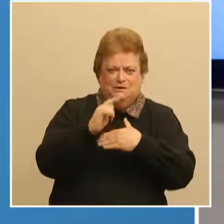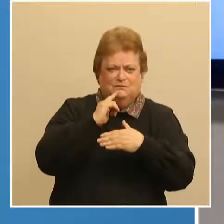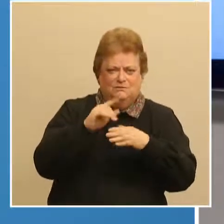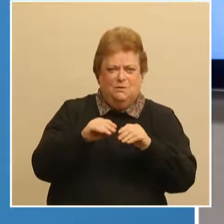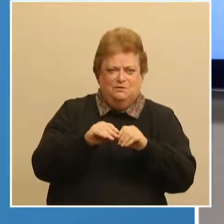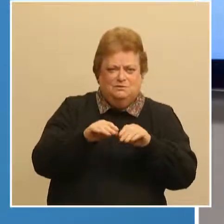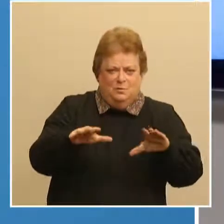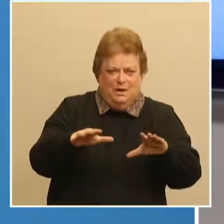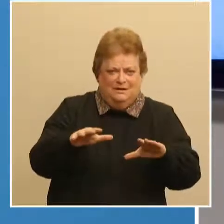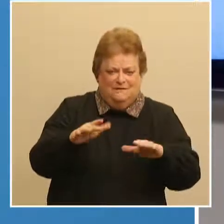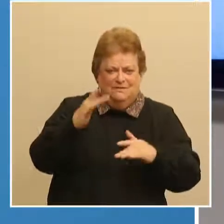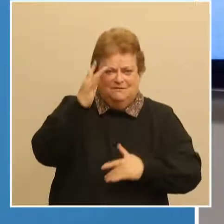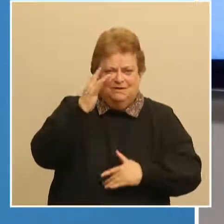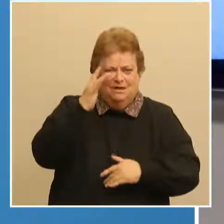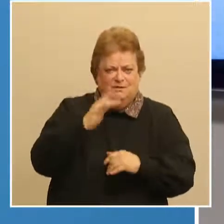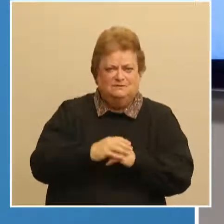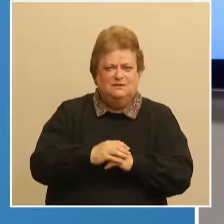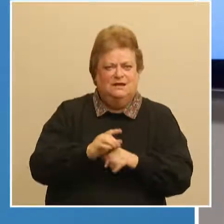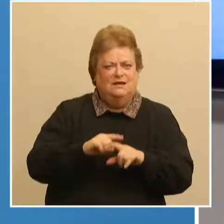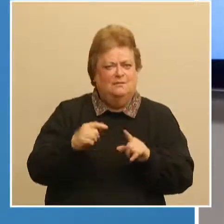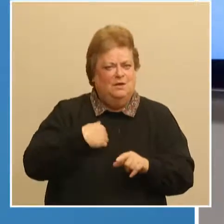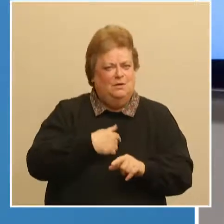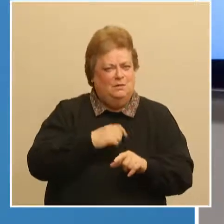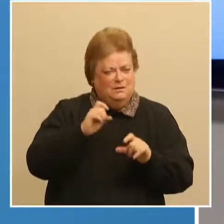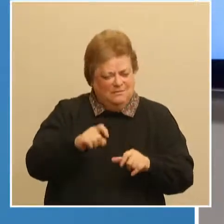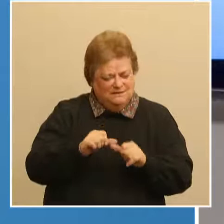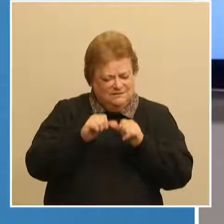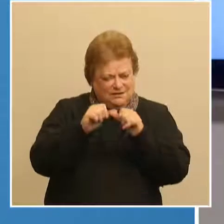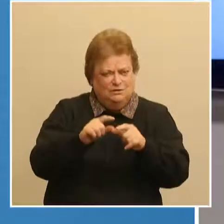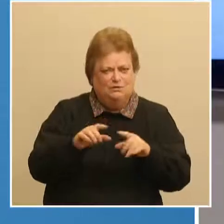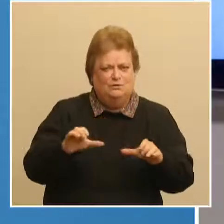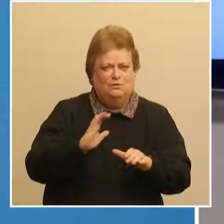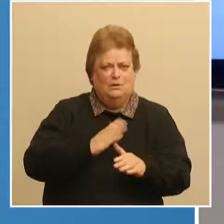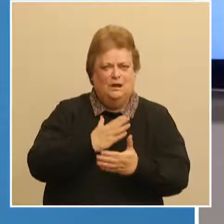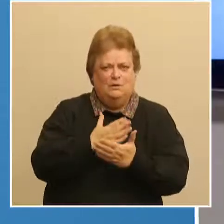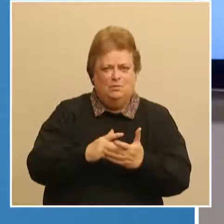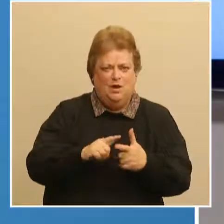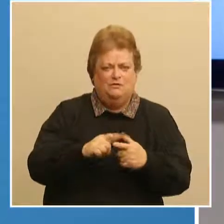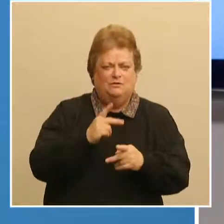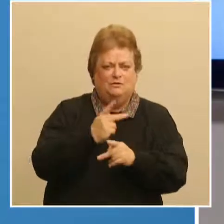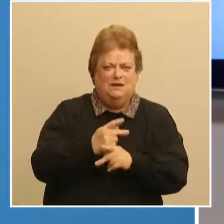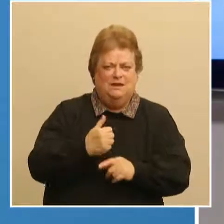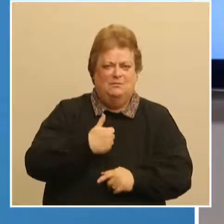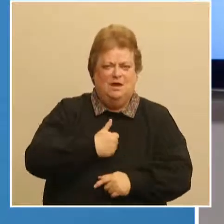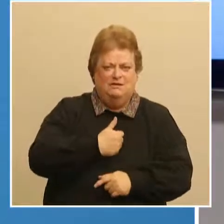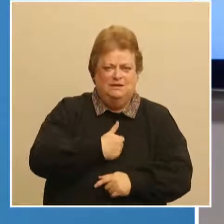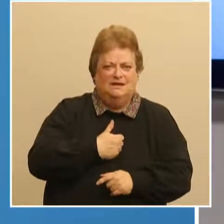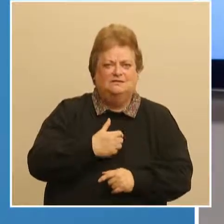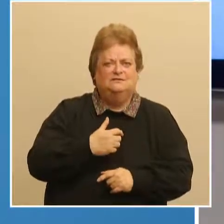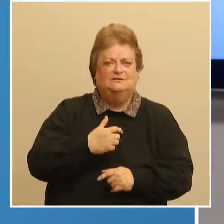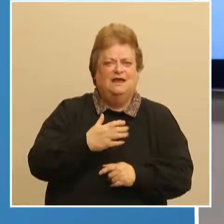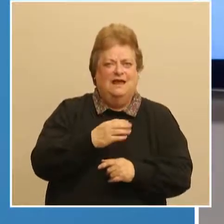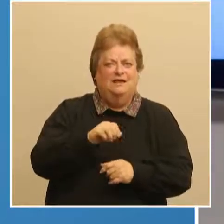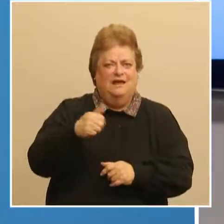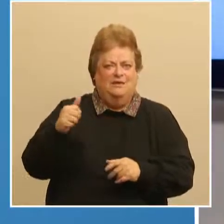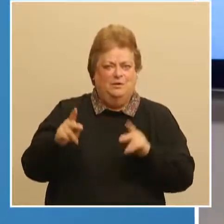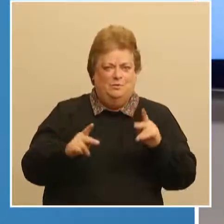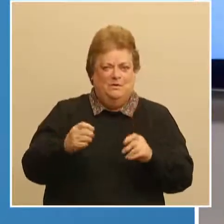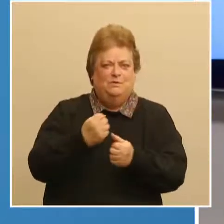in our community, but we all need to continue to do our part to keep ourselves and others safe.